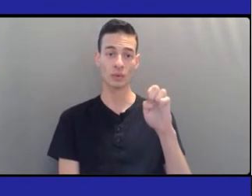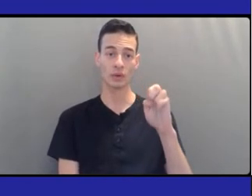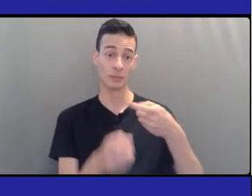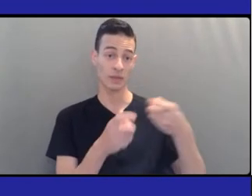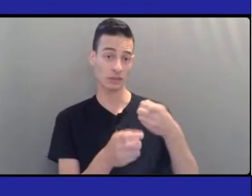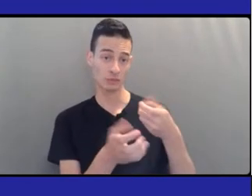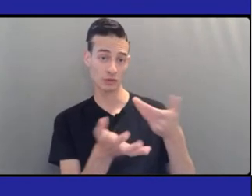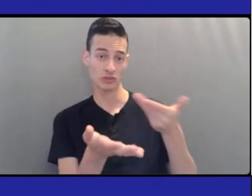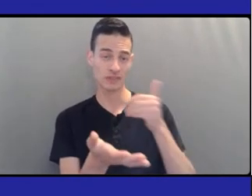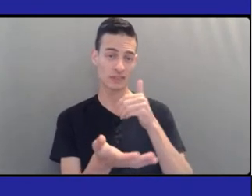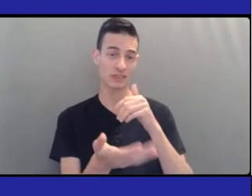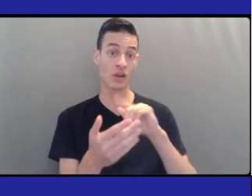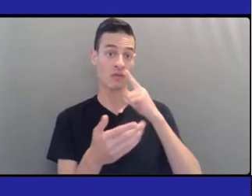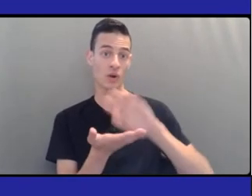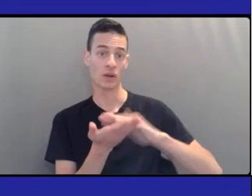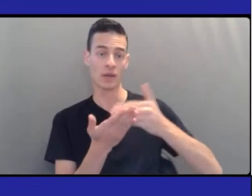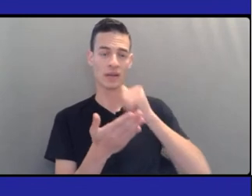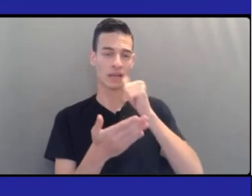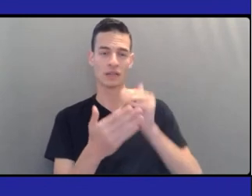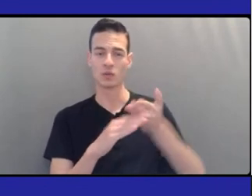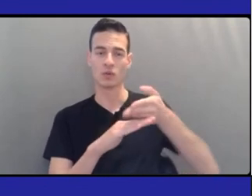to exceed